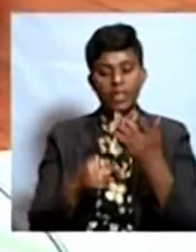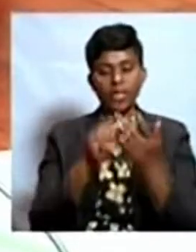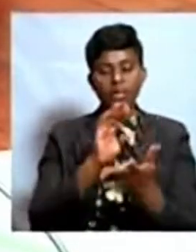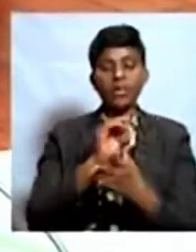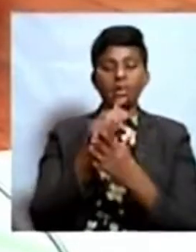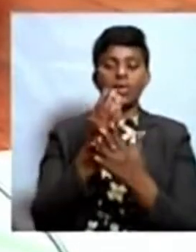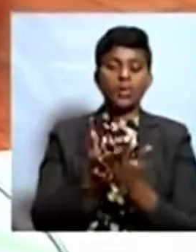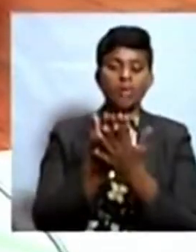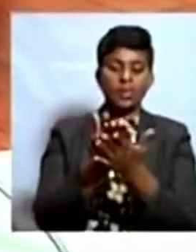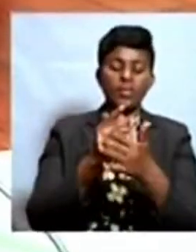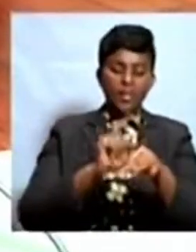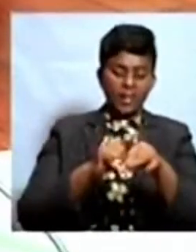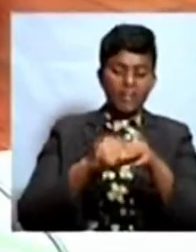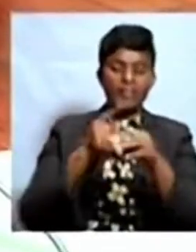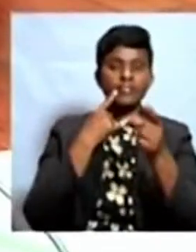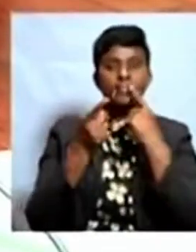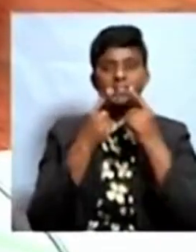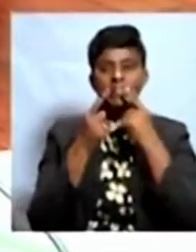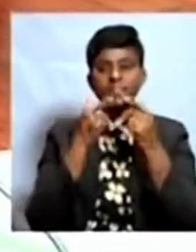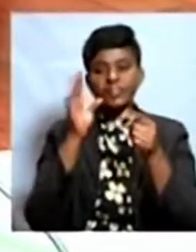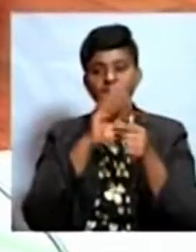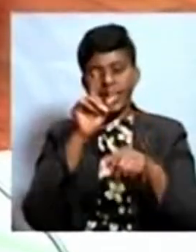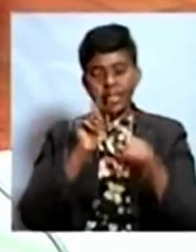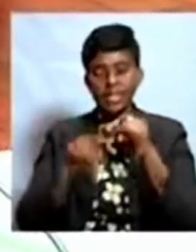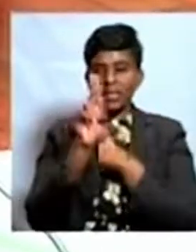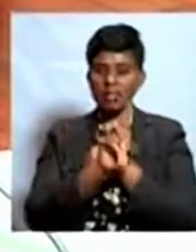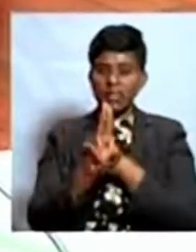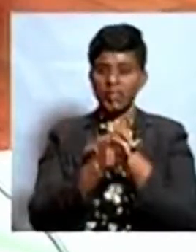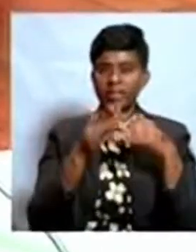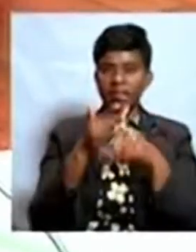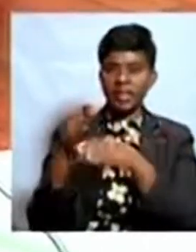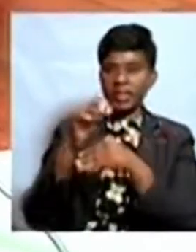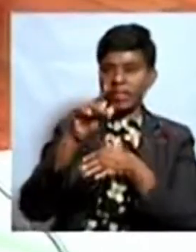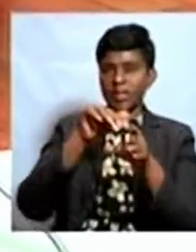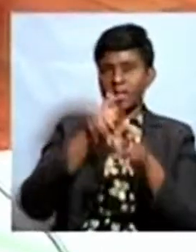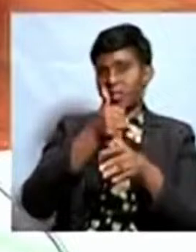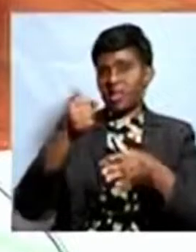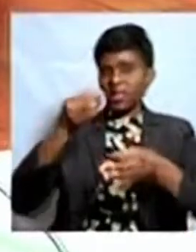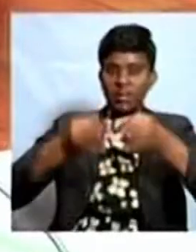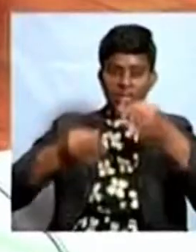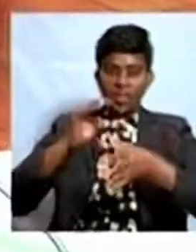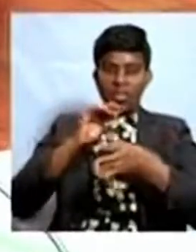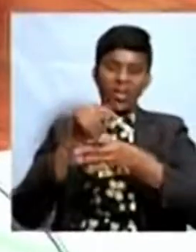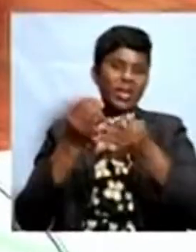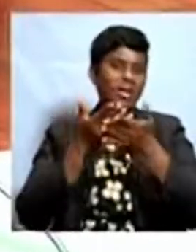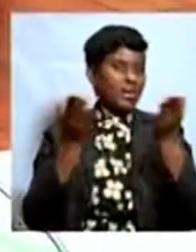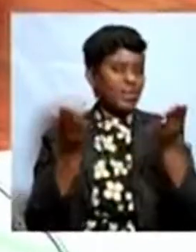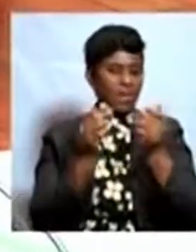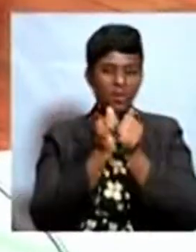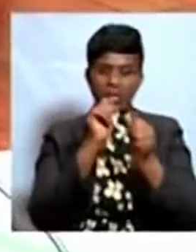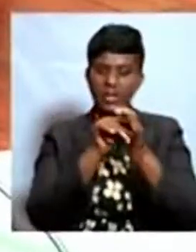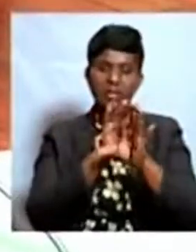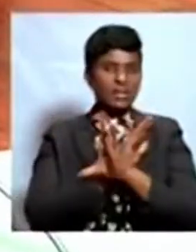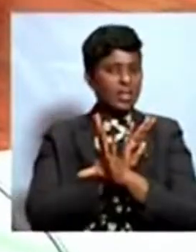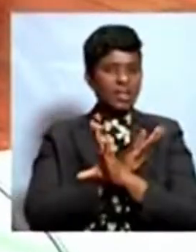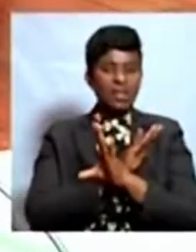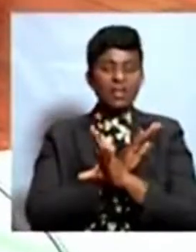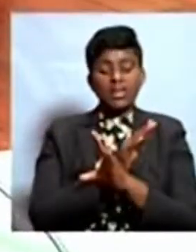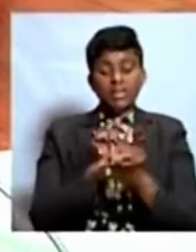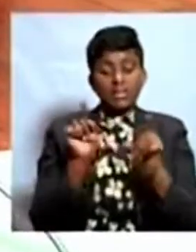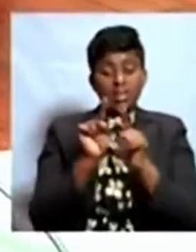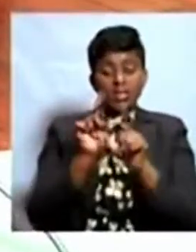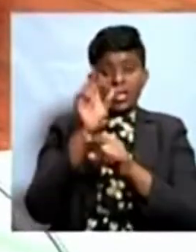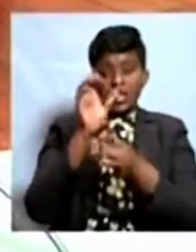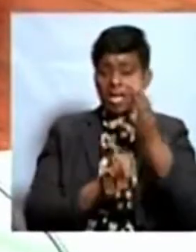submit during our interaction cannot be used against you in any courts of law or anywhere within Zambia. However, the same